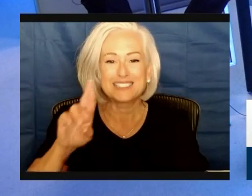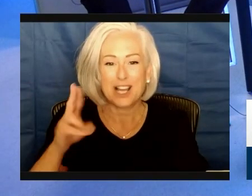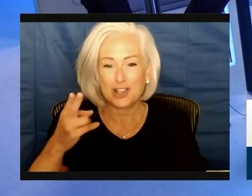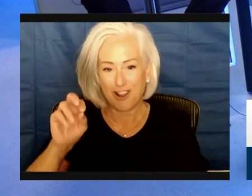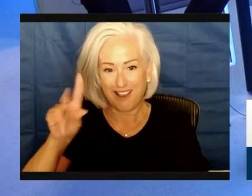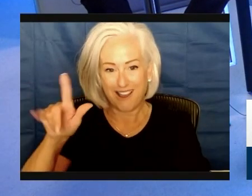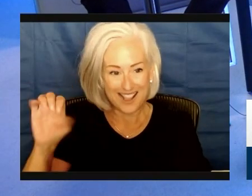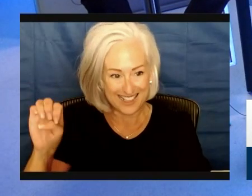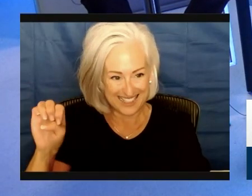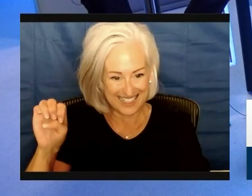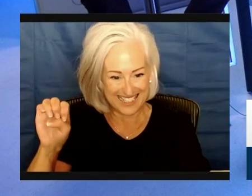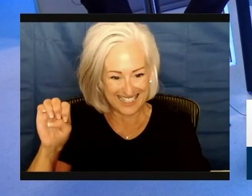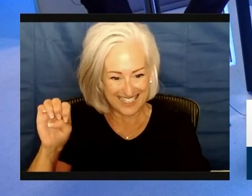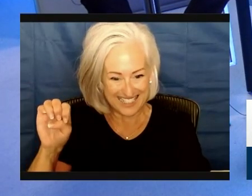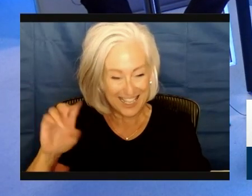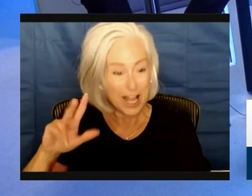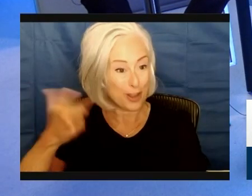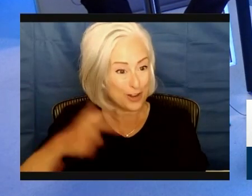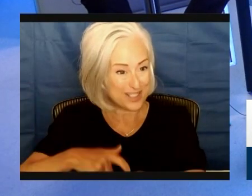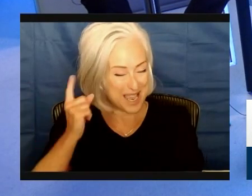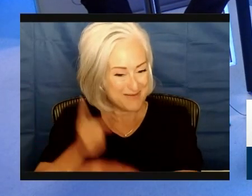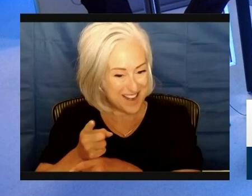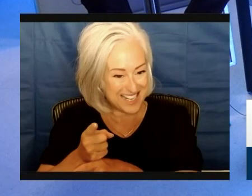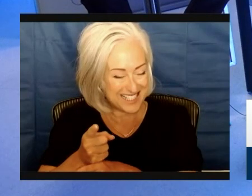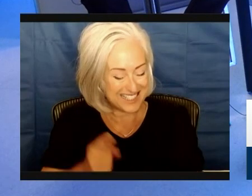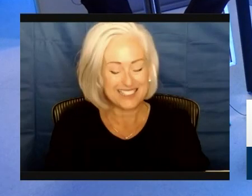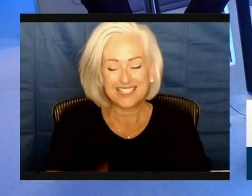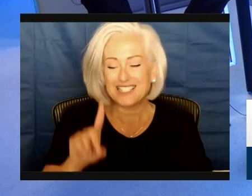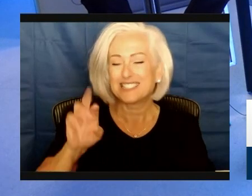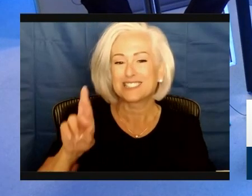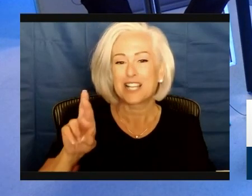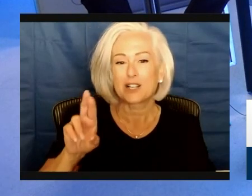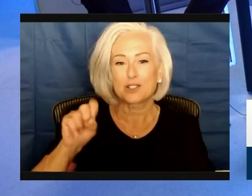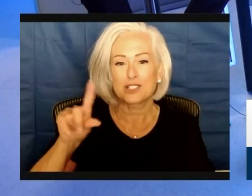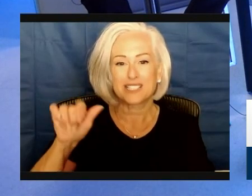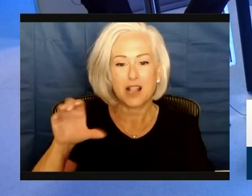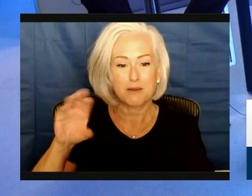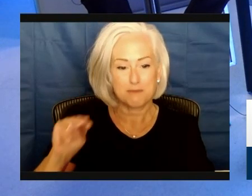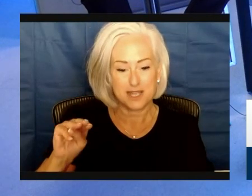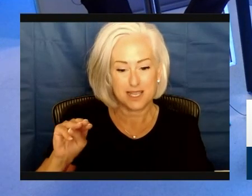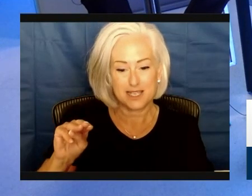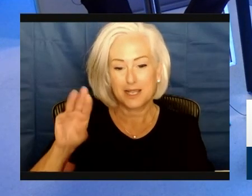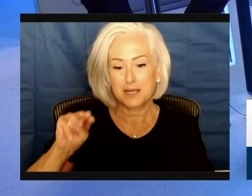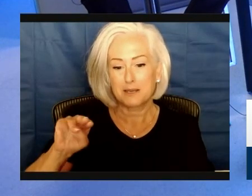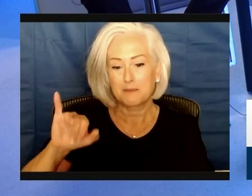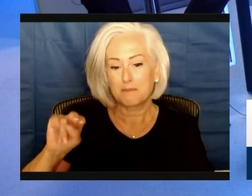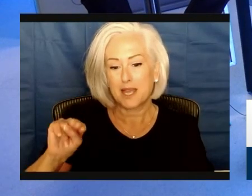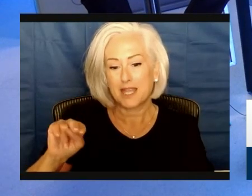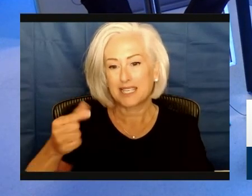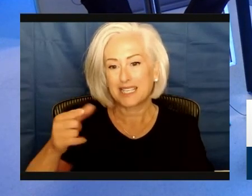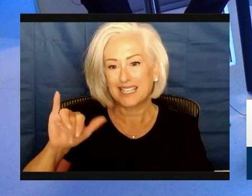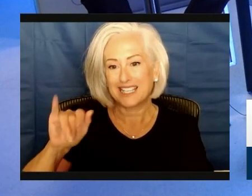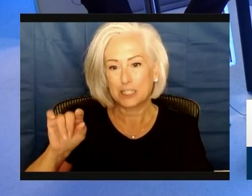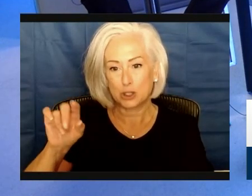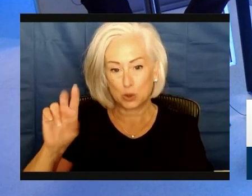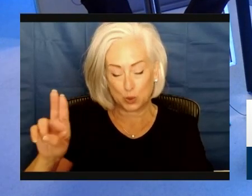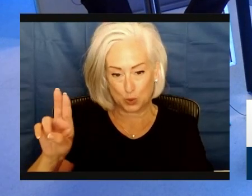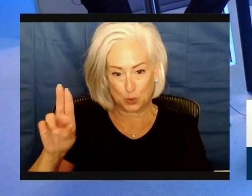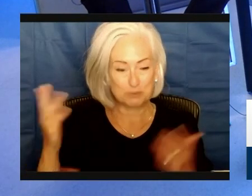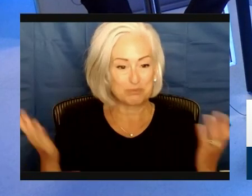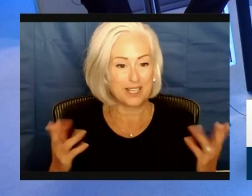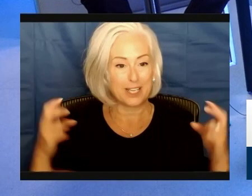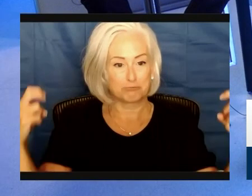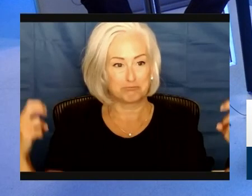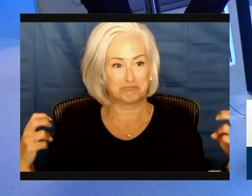I got it right the third time anyway. And Dr. Solomon Mengistu, right? Okay, there we go. Also, the